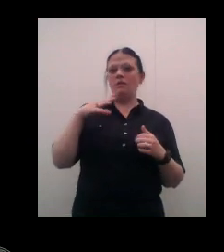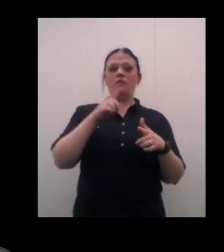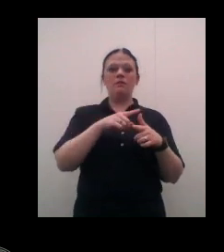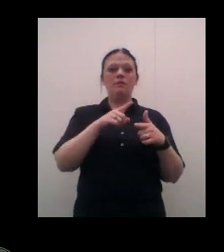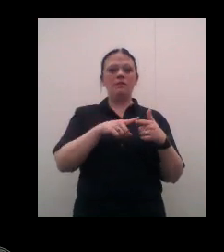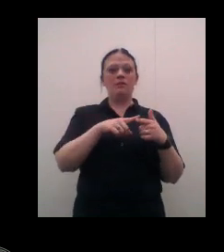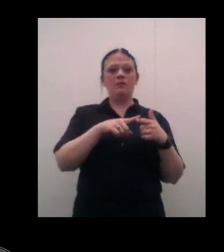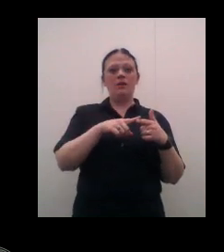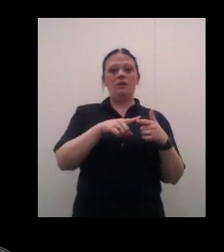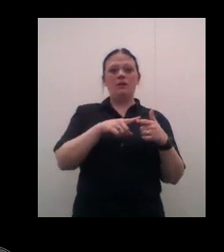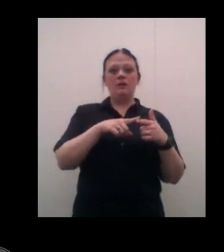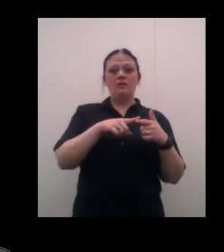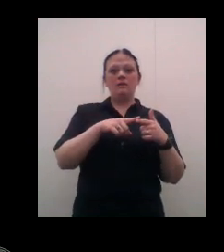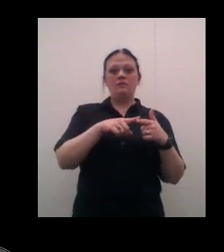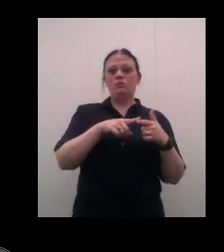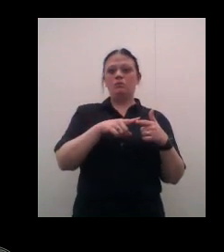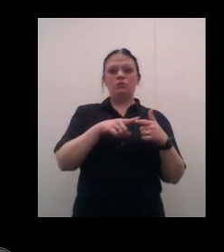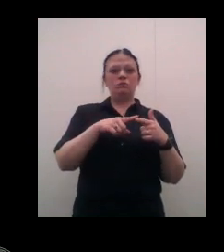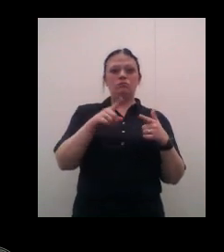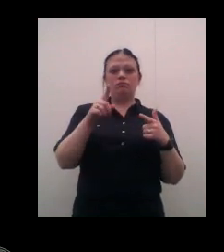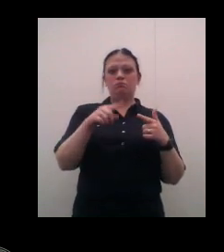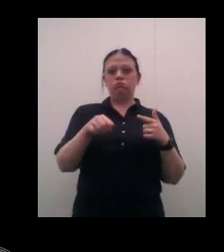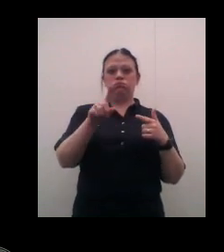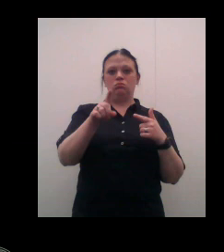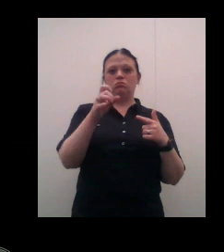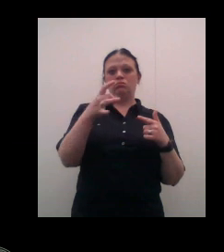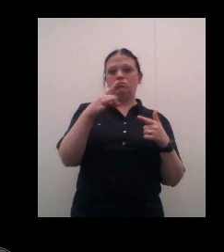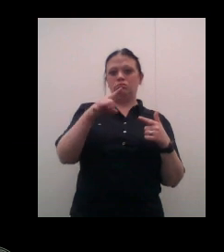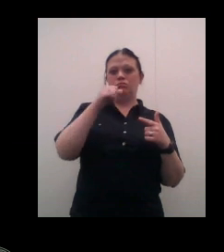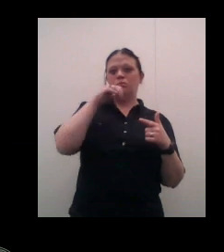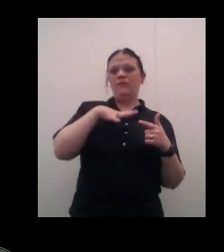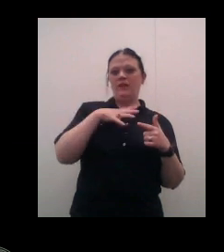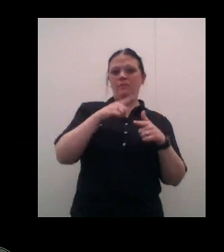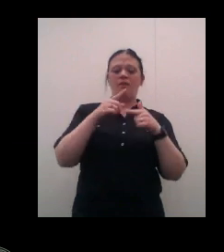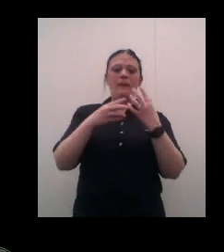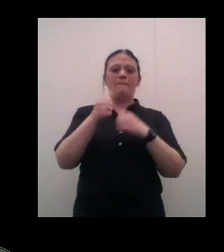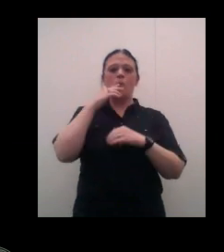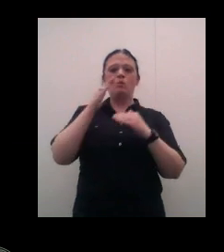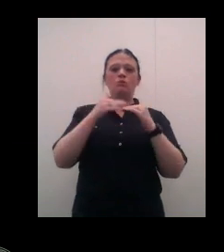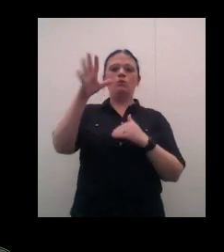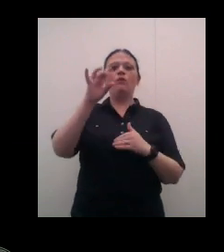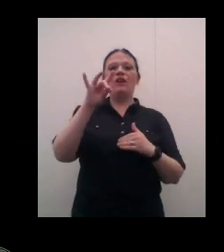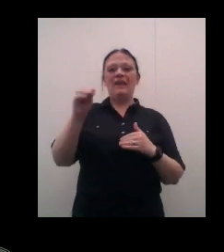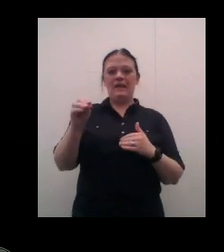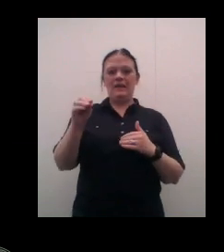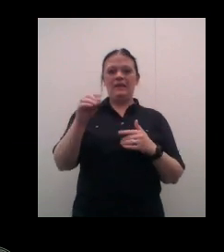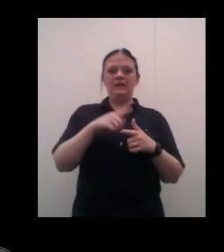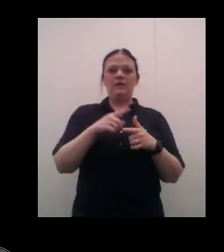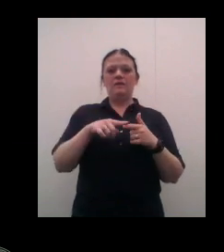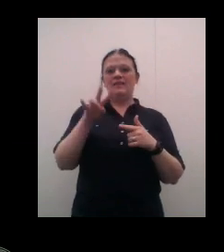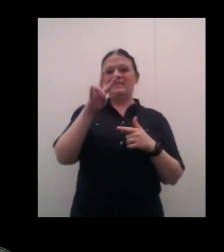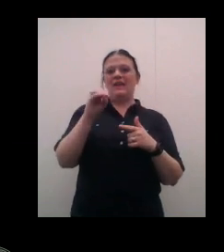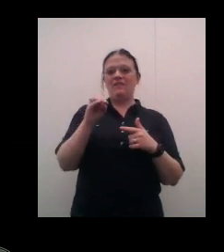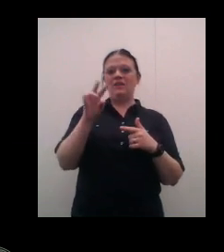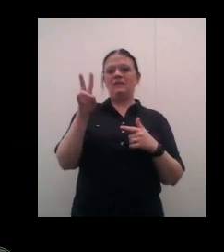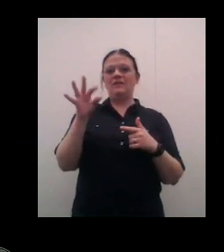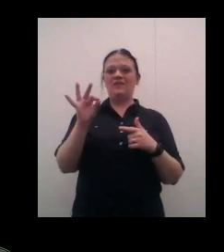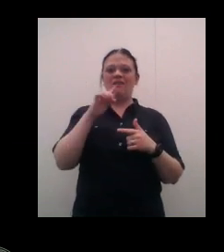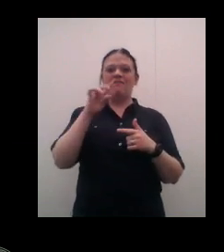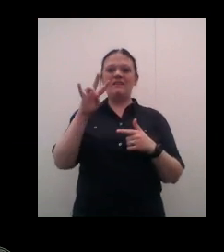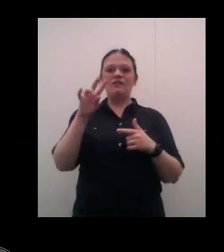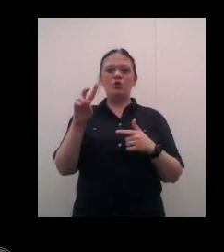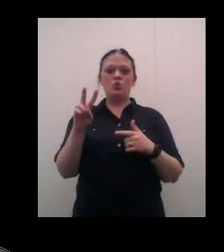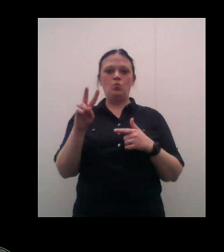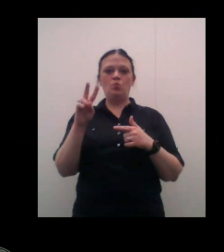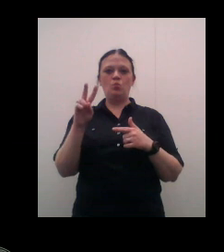you can see, 52% of those who deceased are over the age of 80, 22% are 70 to 79. While